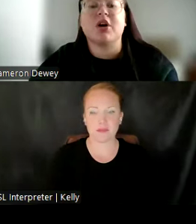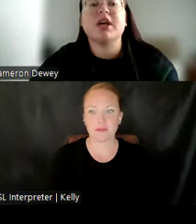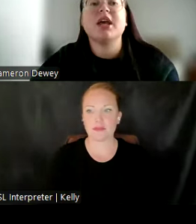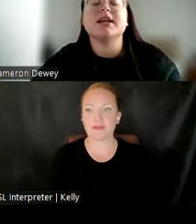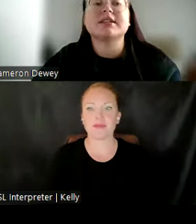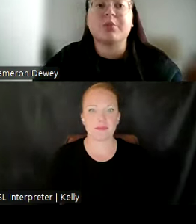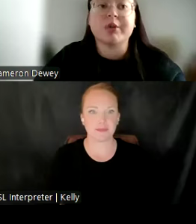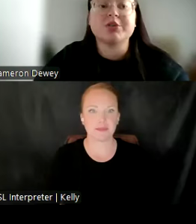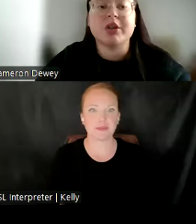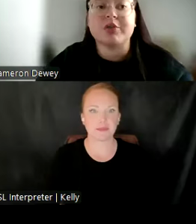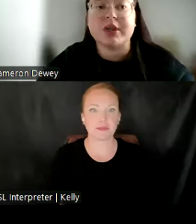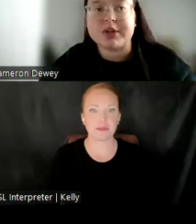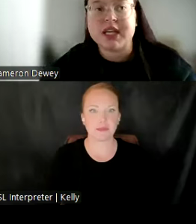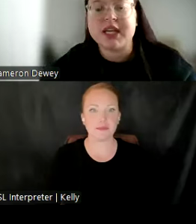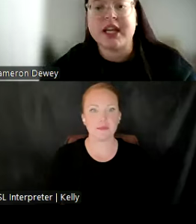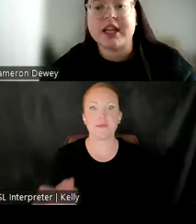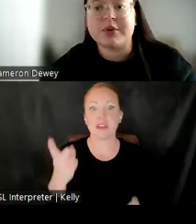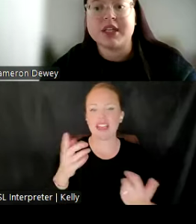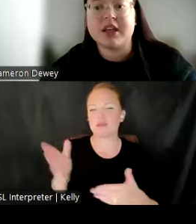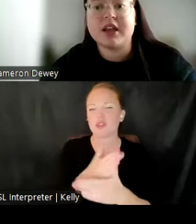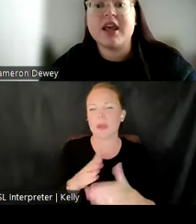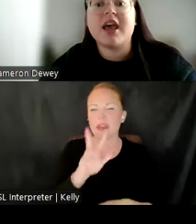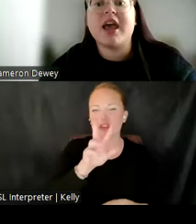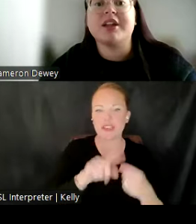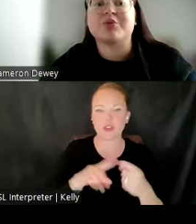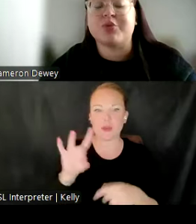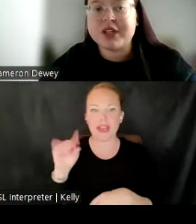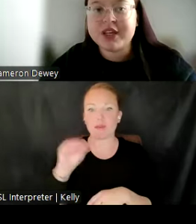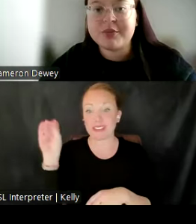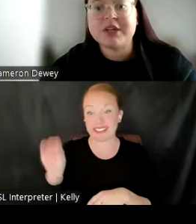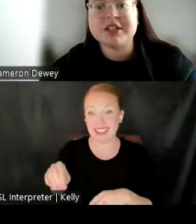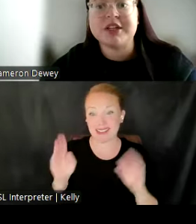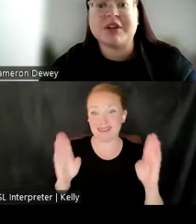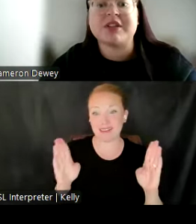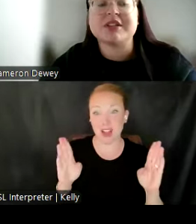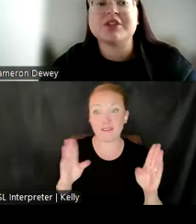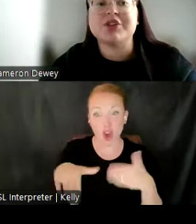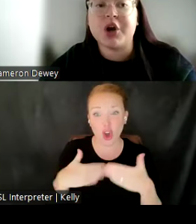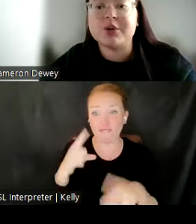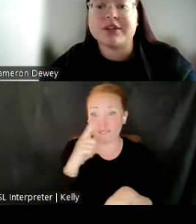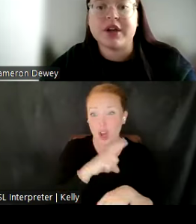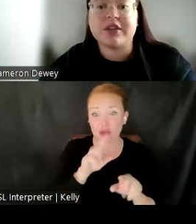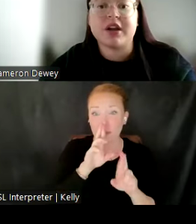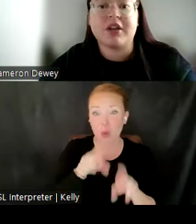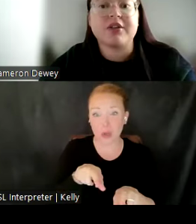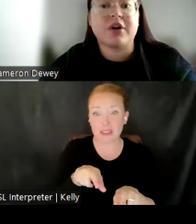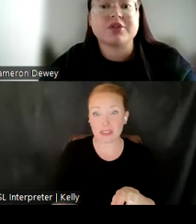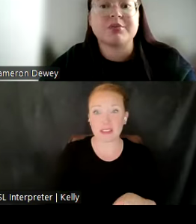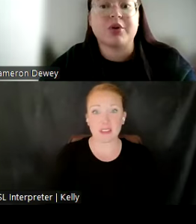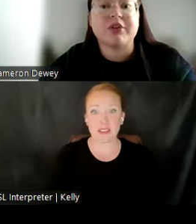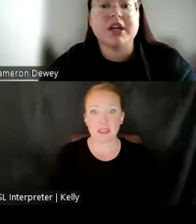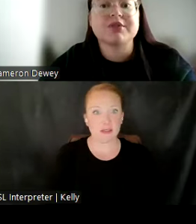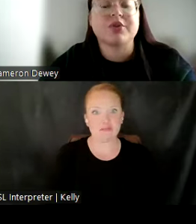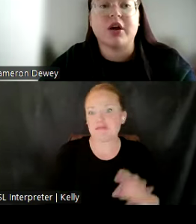sexual assault is somewhere between 3% and 8%. And it's really important to note that this is no different than other